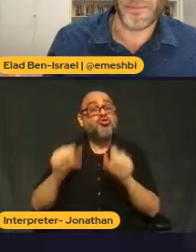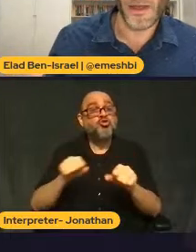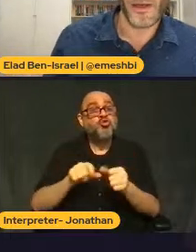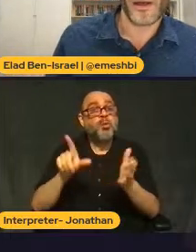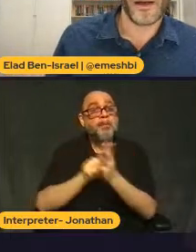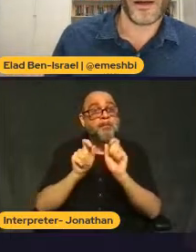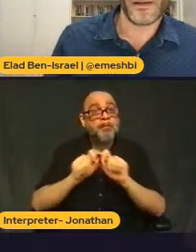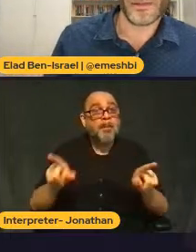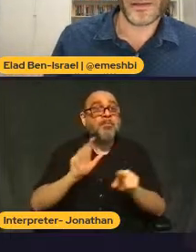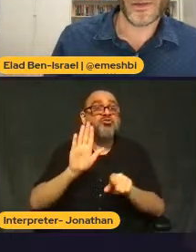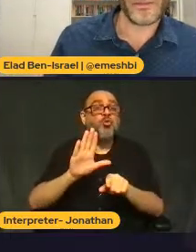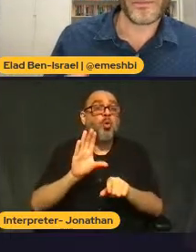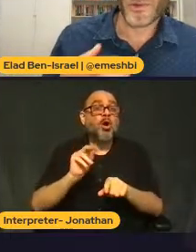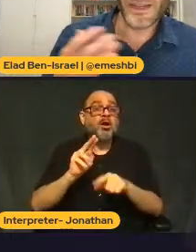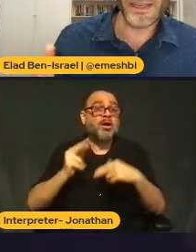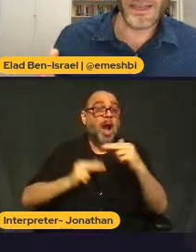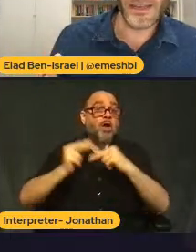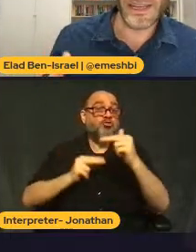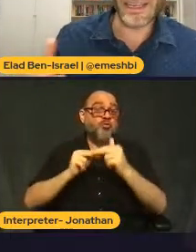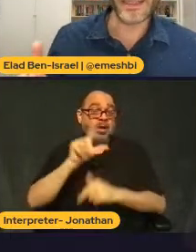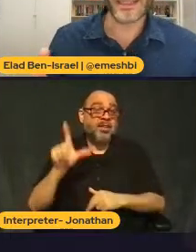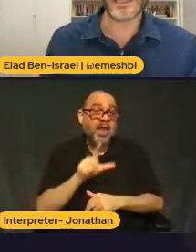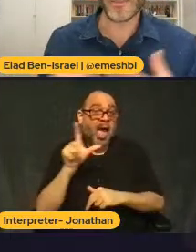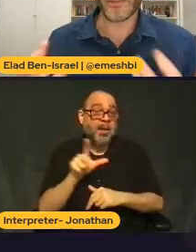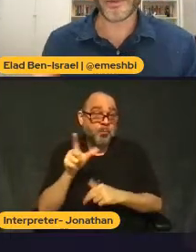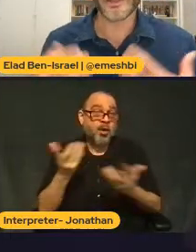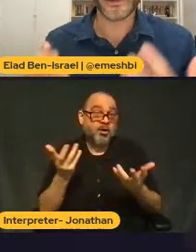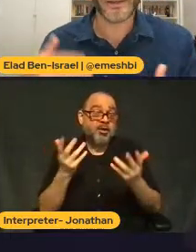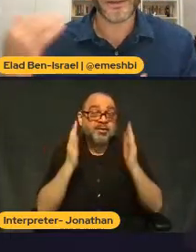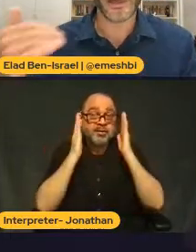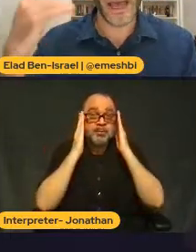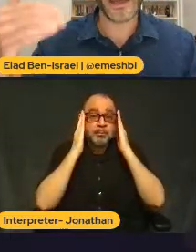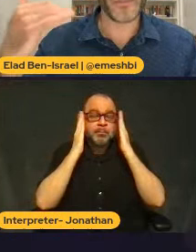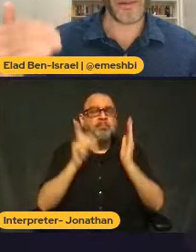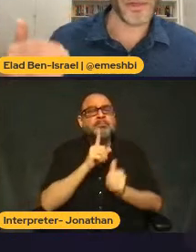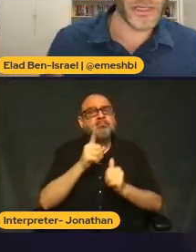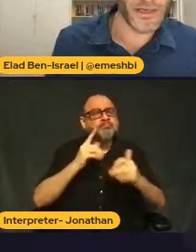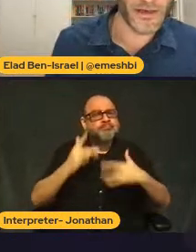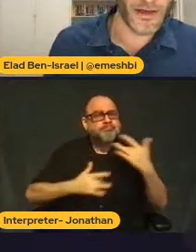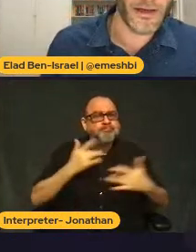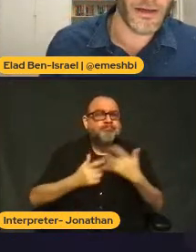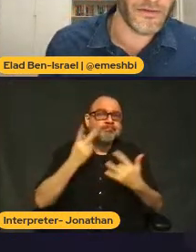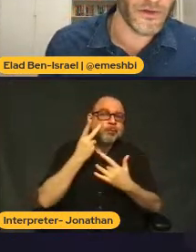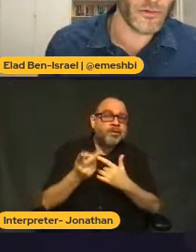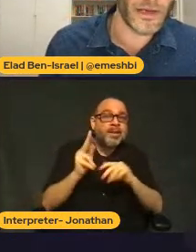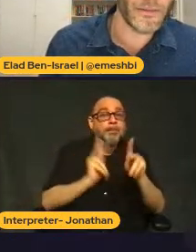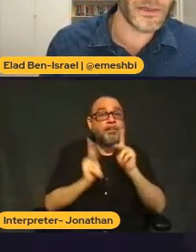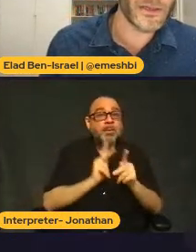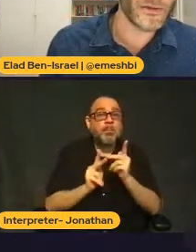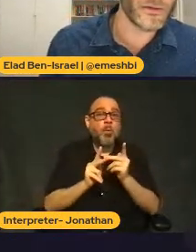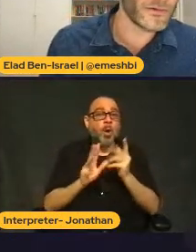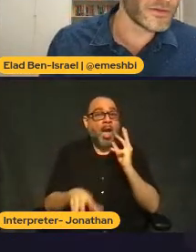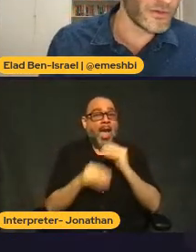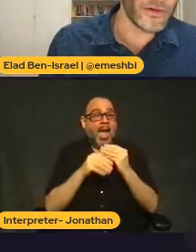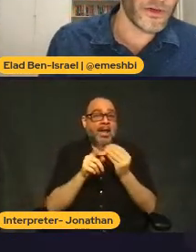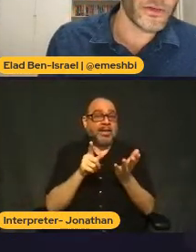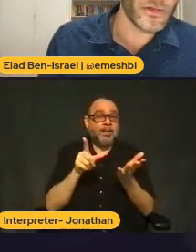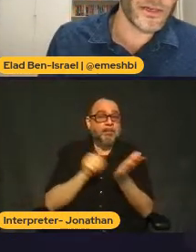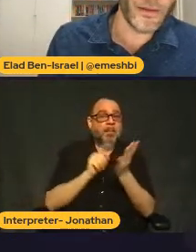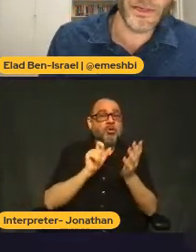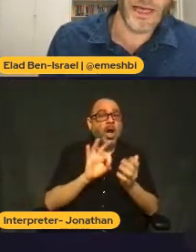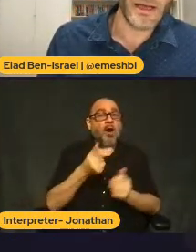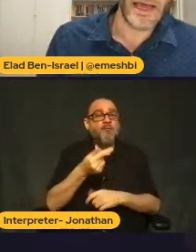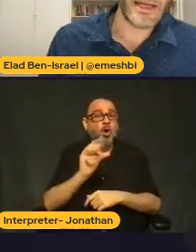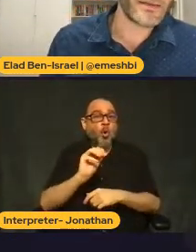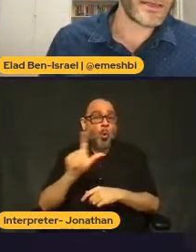already. And so I'm really keen to see people starting to add publishing of Go libraries to their